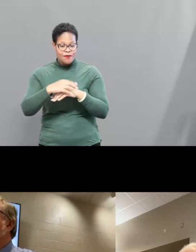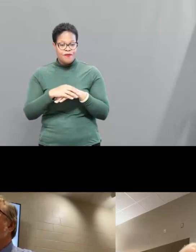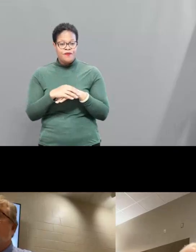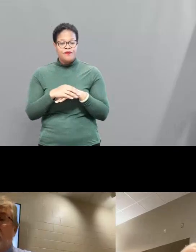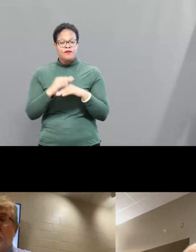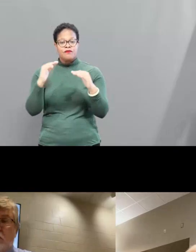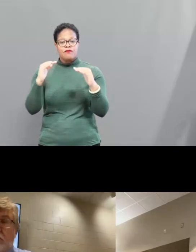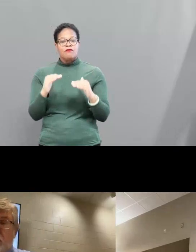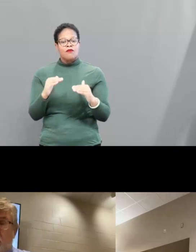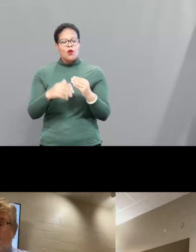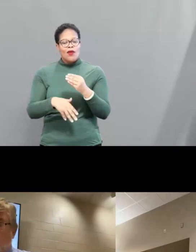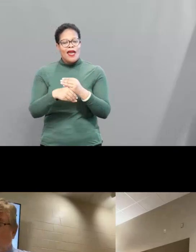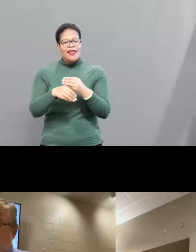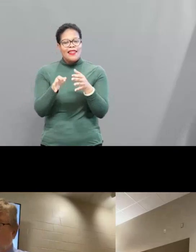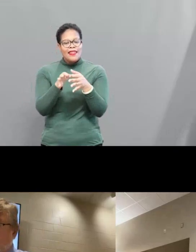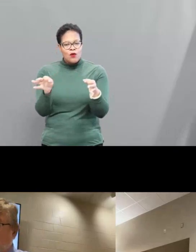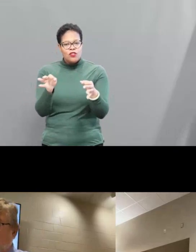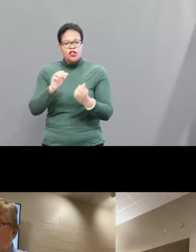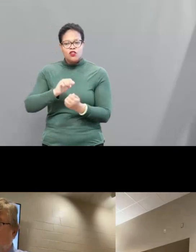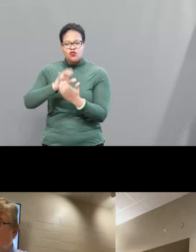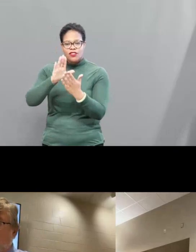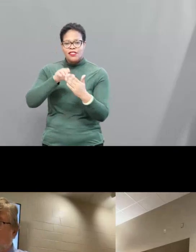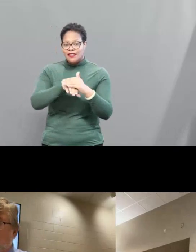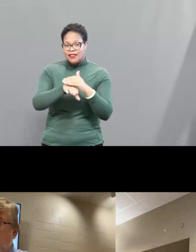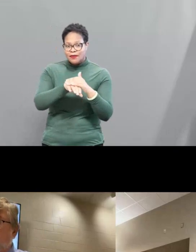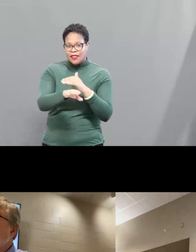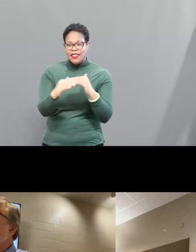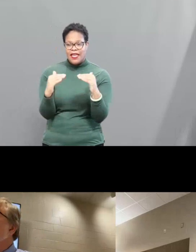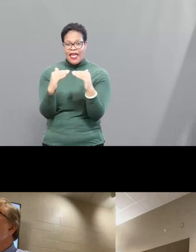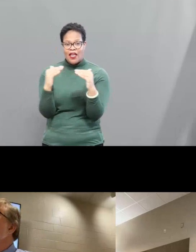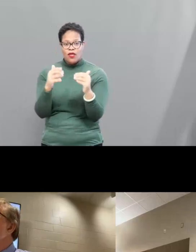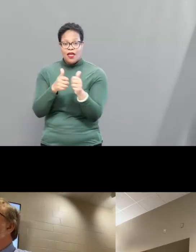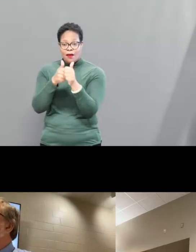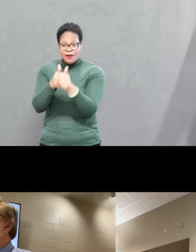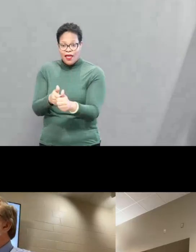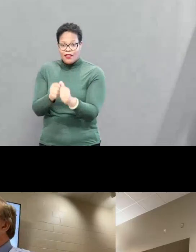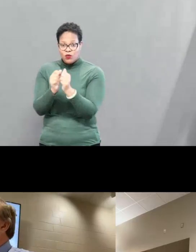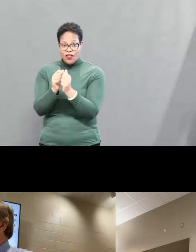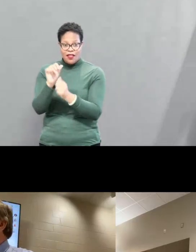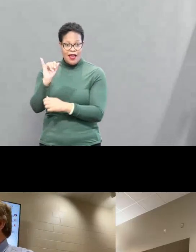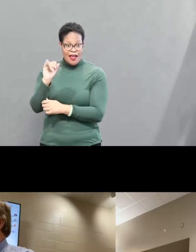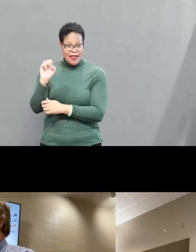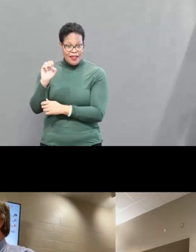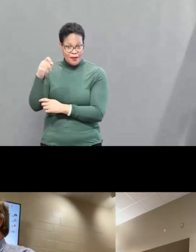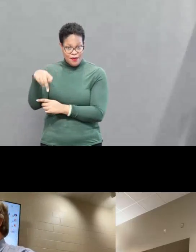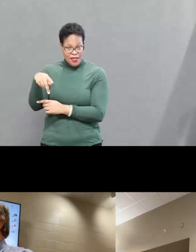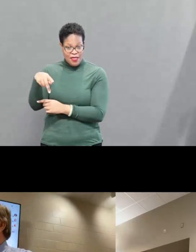We added language addressing accessibility, equity, and compliance with IEPs,